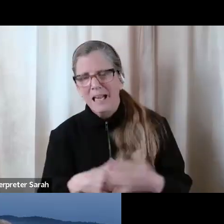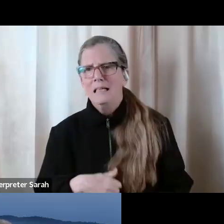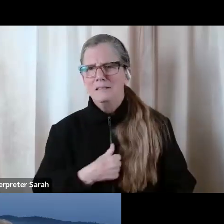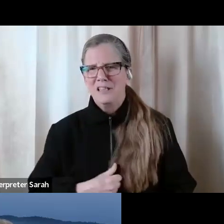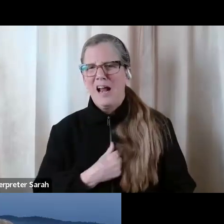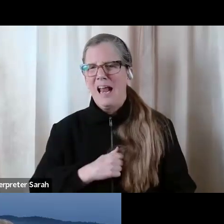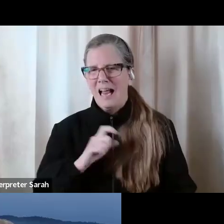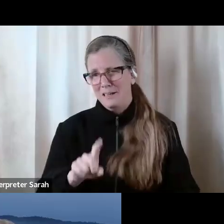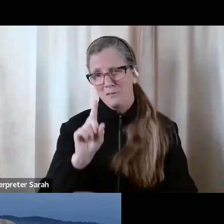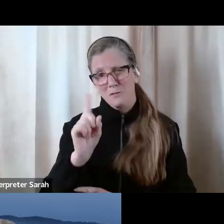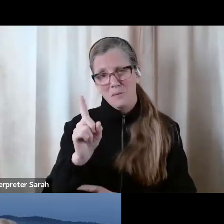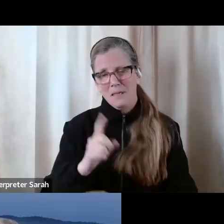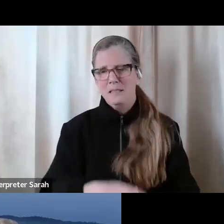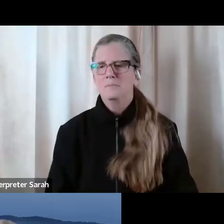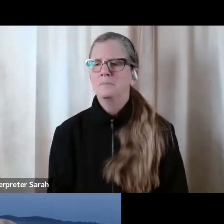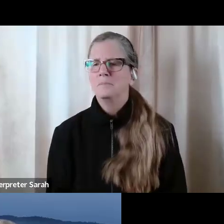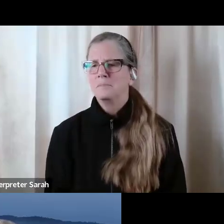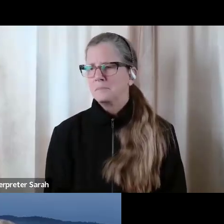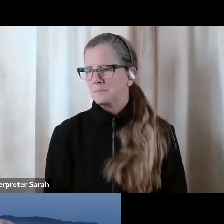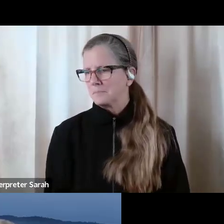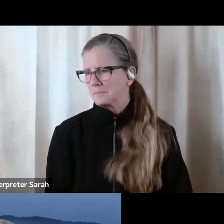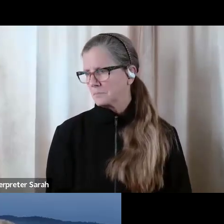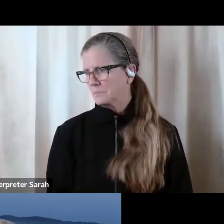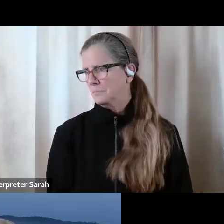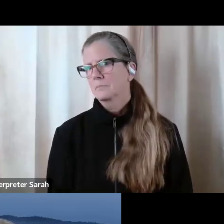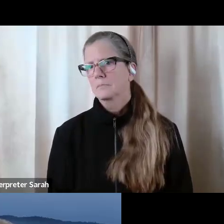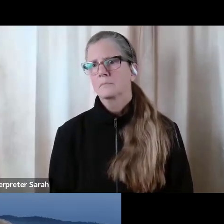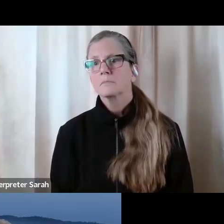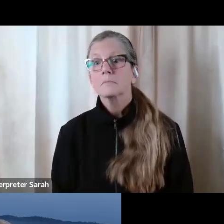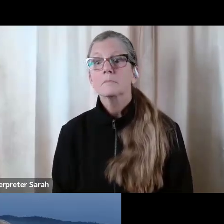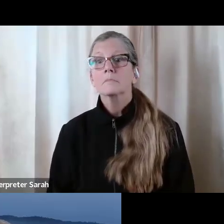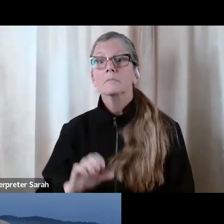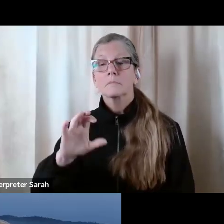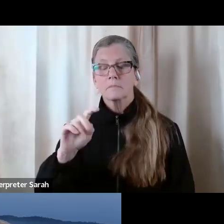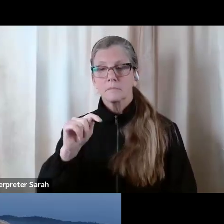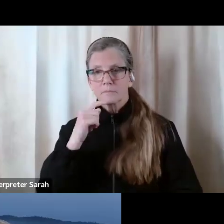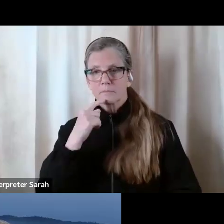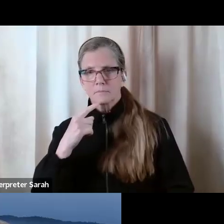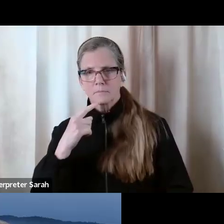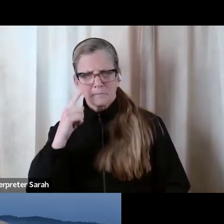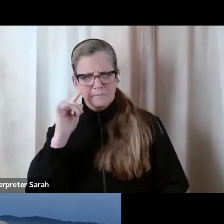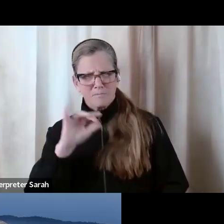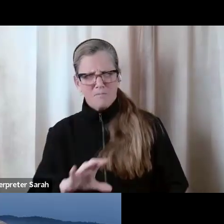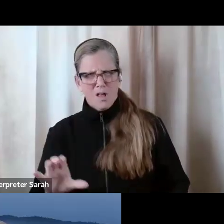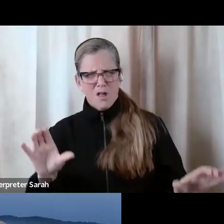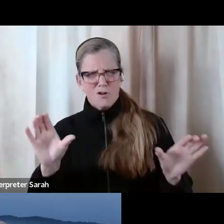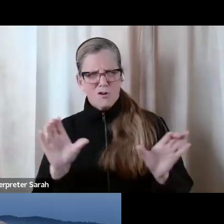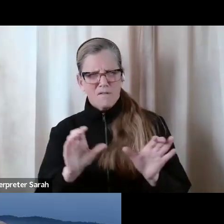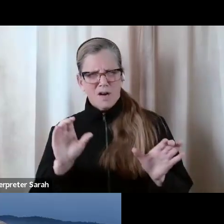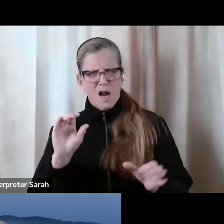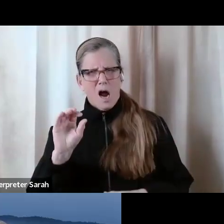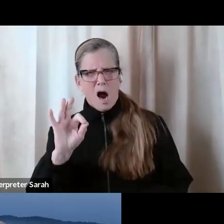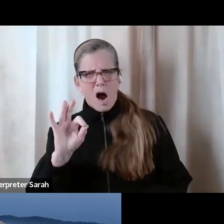Apologies. Give me 1 second here. I think CPCN, is that what it is? Certificate of Public